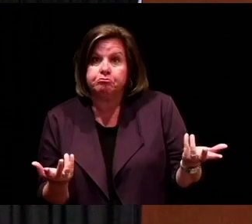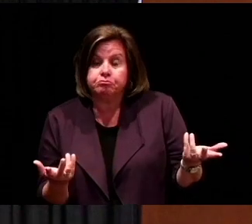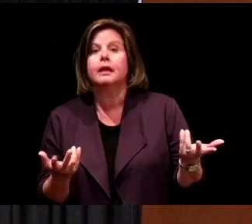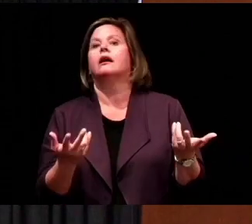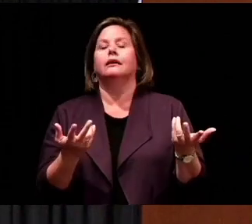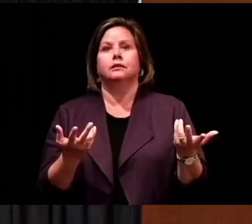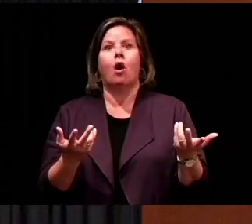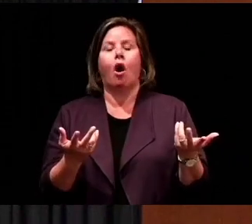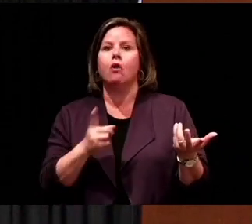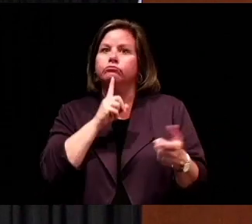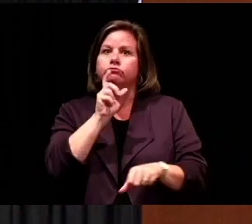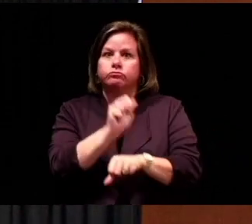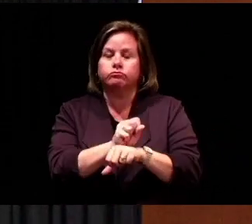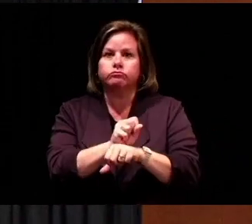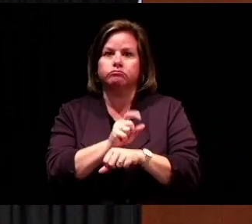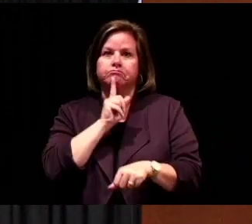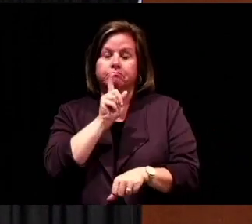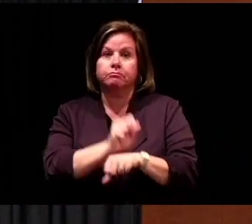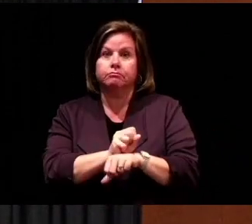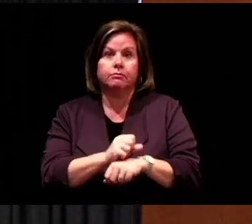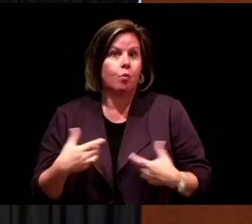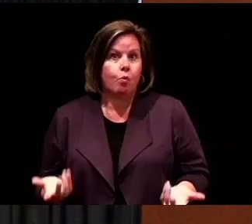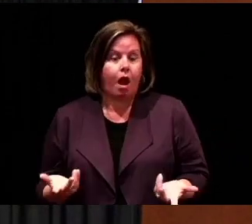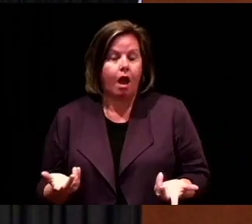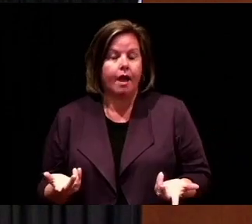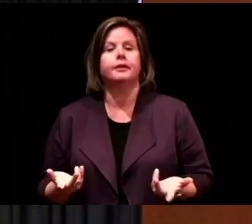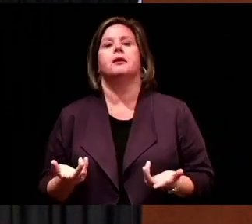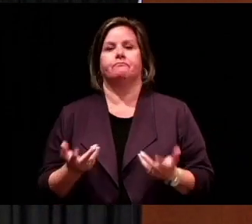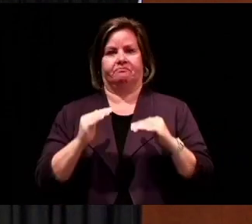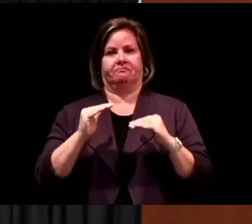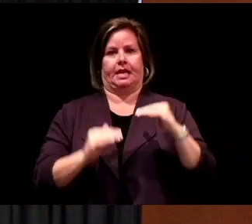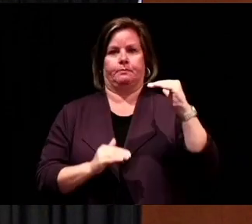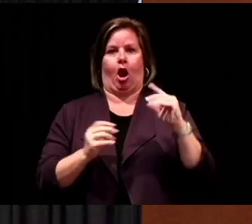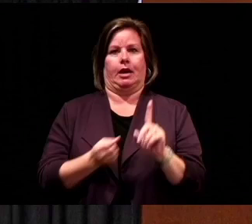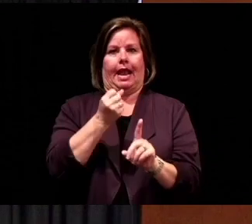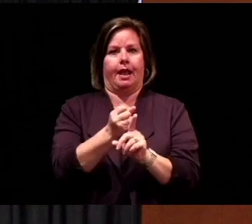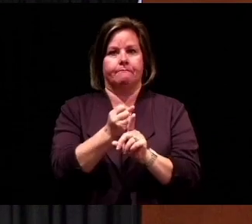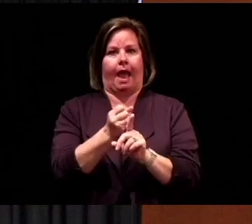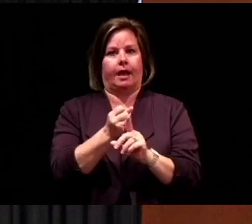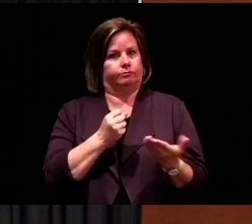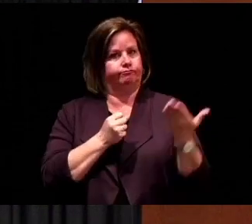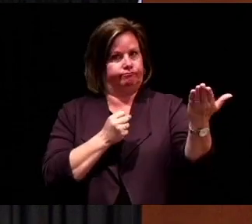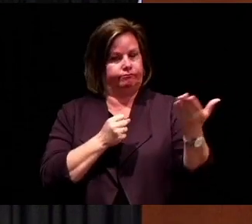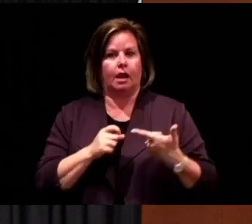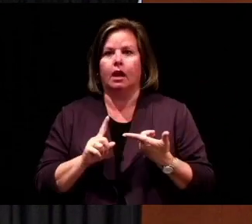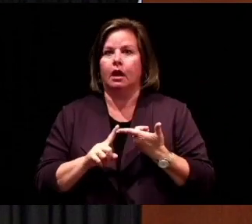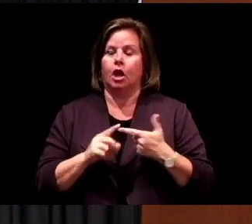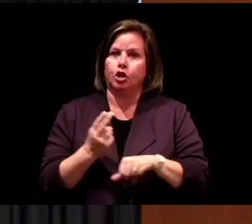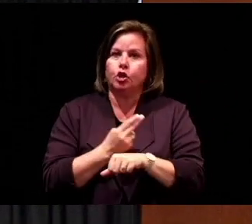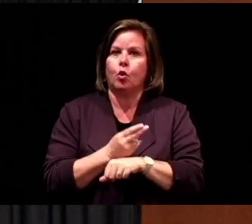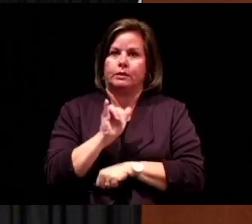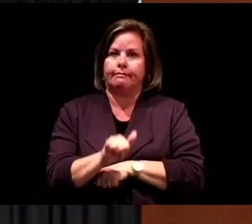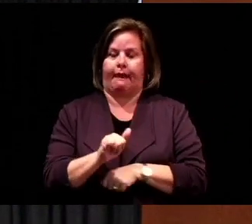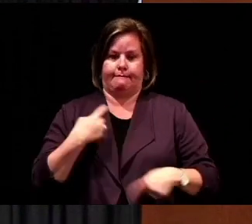to apply there, didn't get in, you'd have to figure out, first they go, oh, we don't have the records or whatever. They have to show where did the person ultimately live and all of